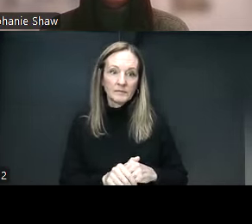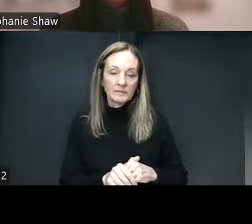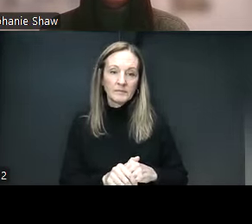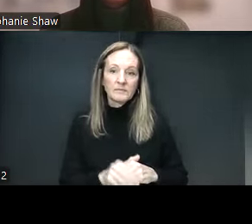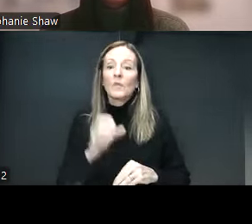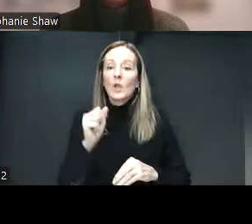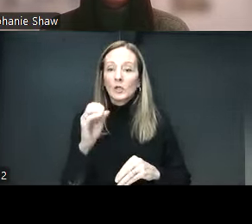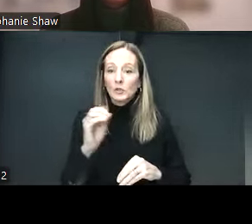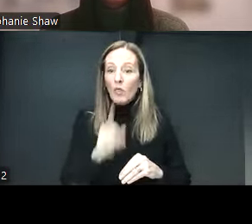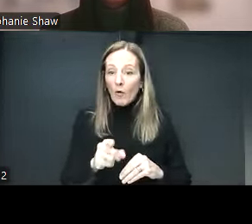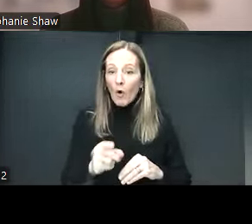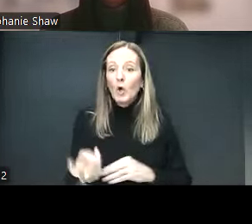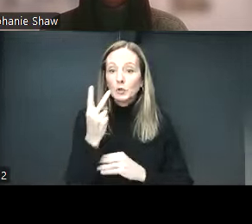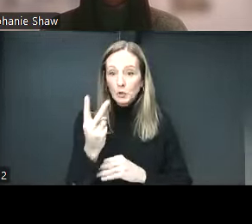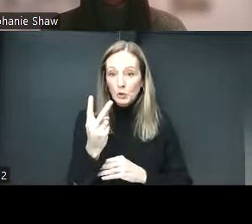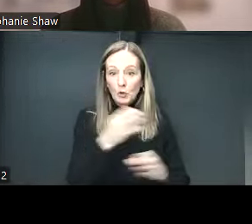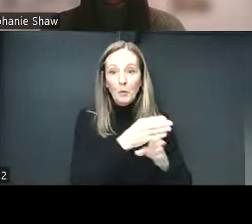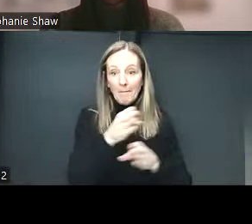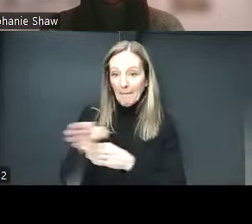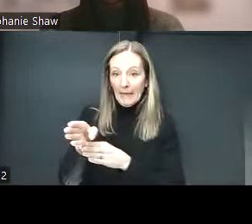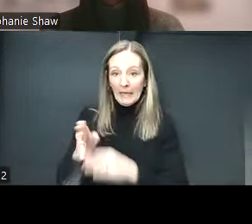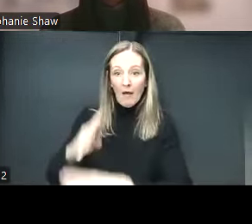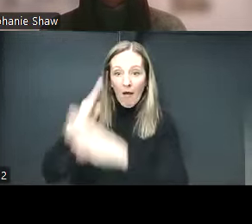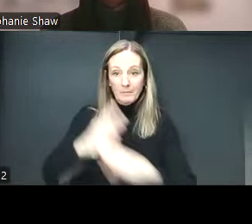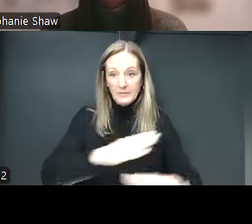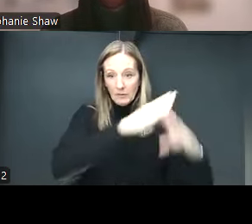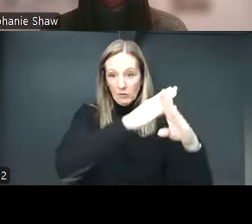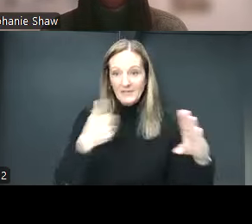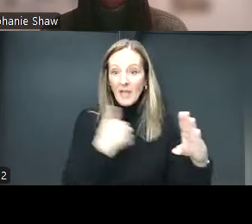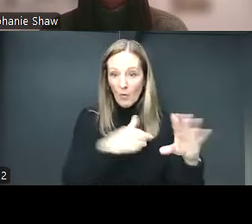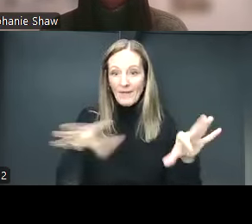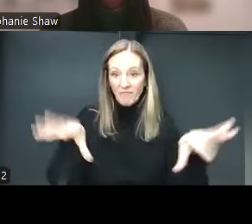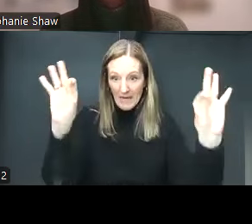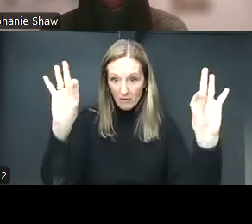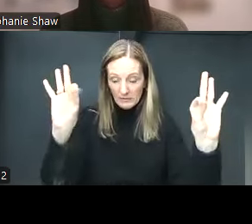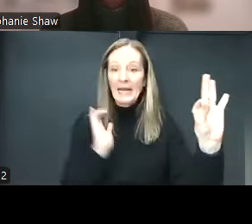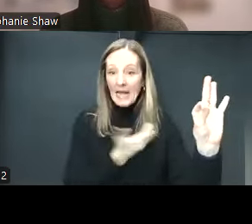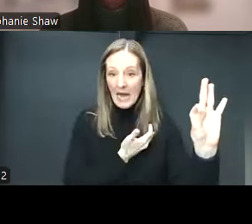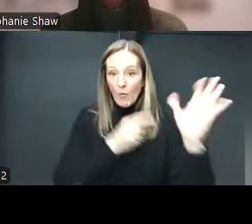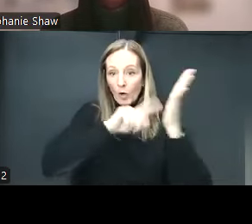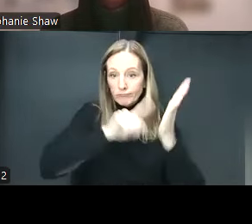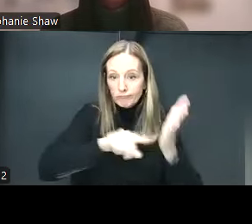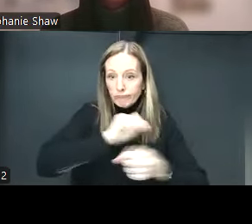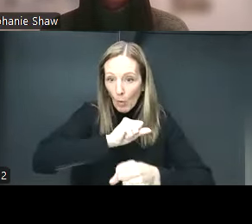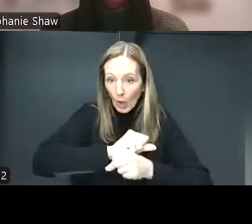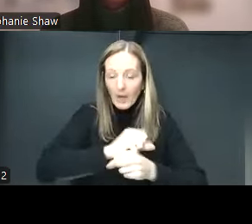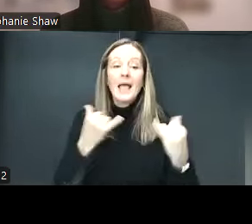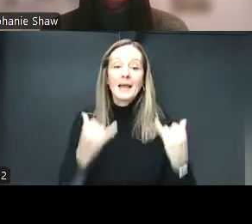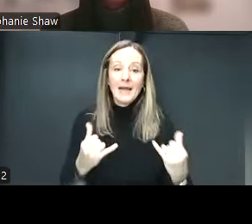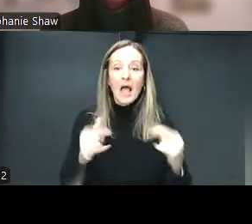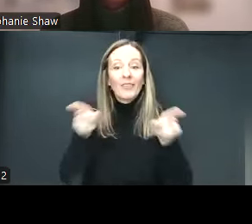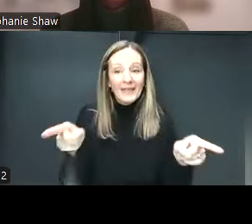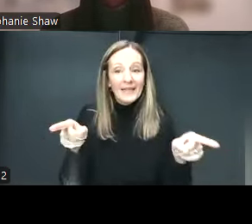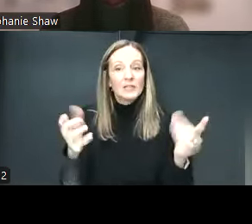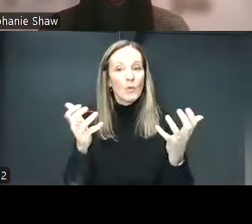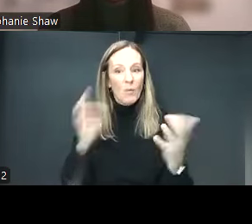So there are 2 main obstacles that we have identified in our work, and these are the ones that we wanted to really